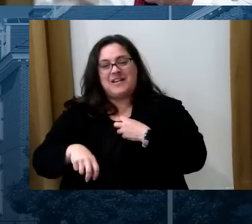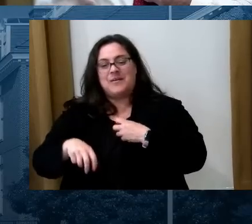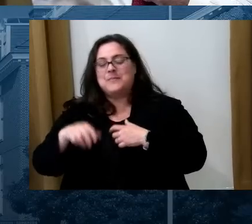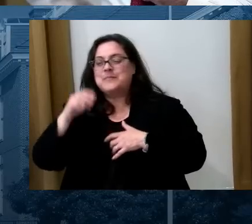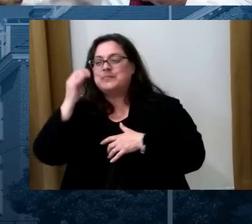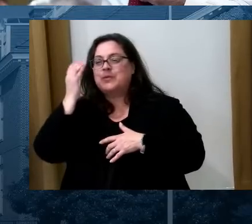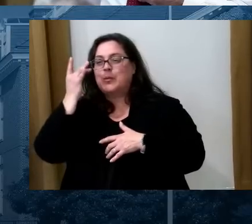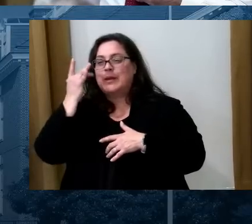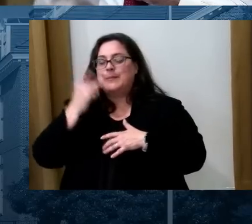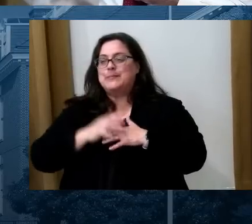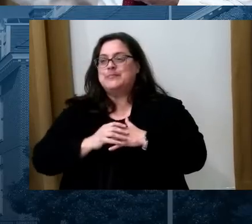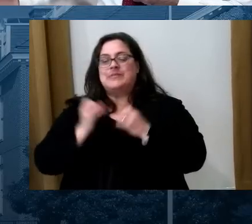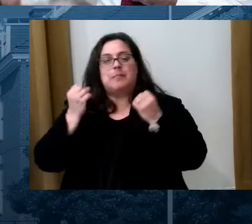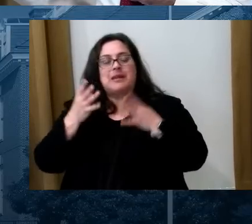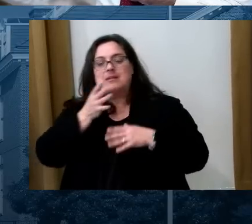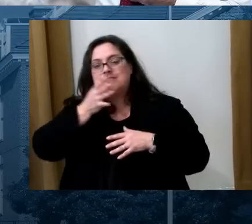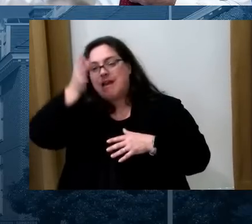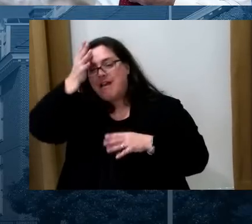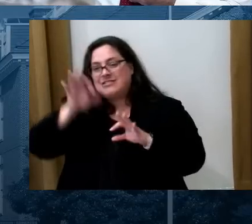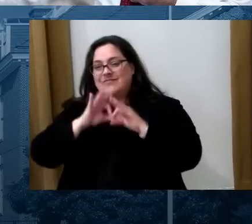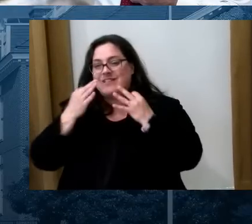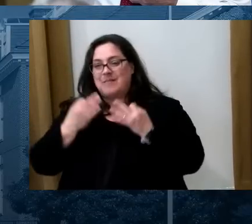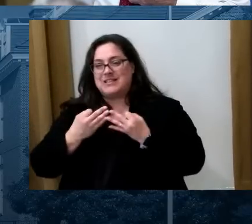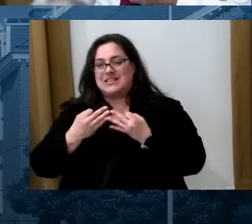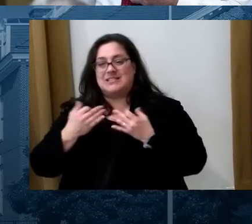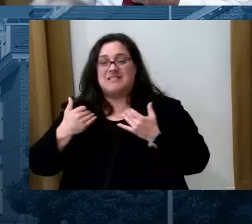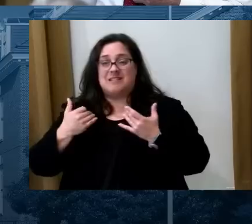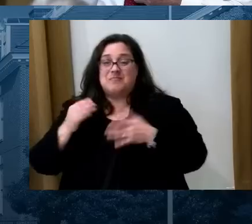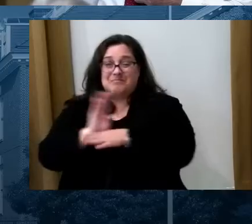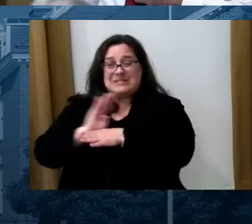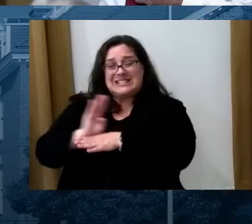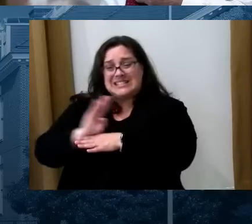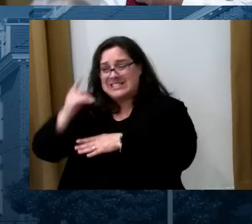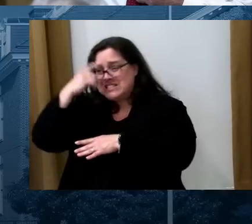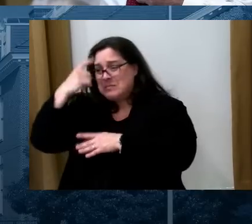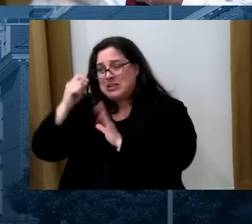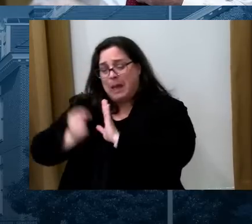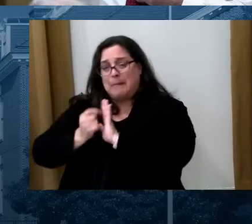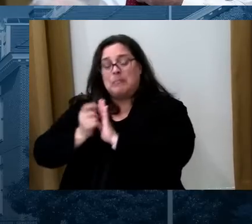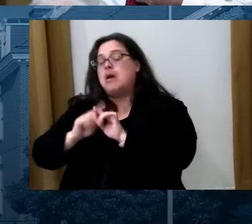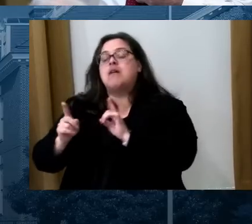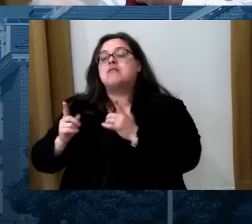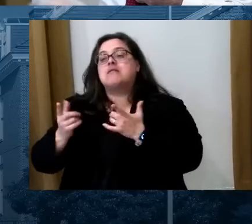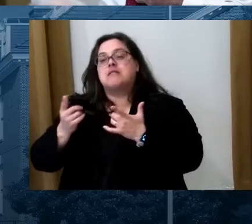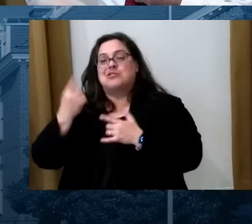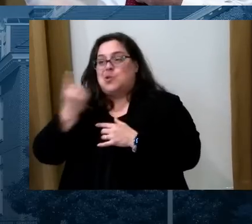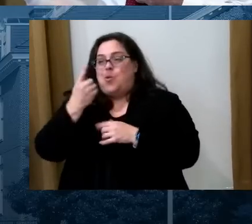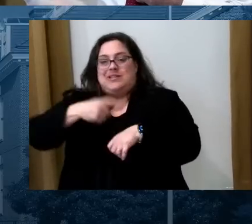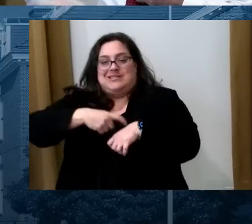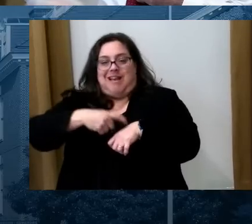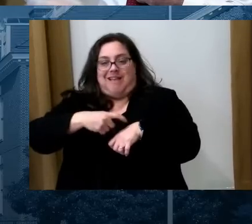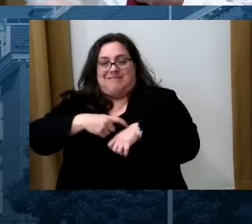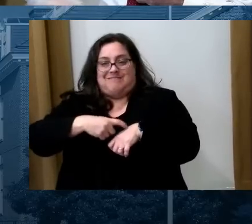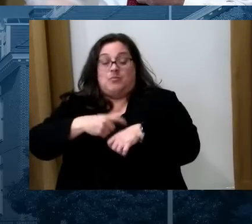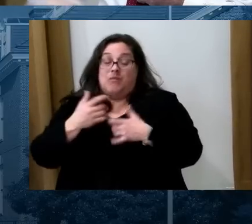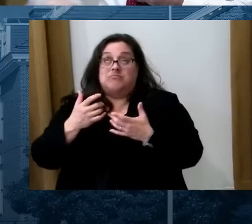of, parents and families have other things to do in the summertime, but it's the only time, that and after school, where